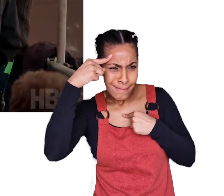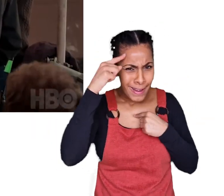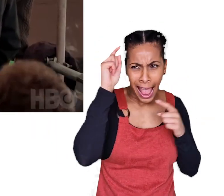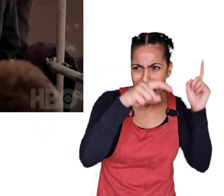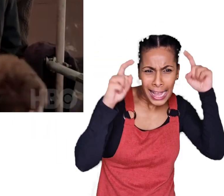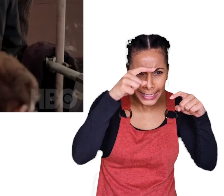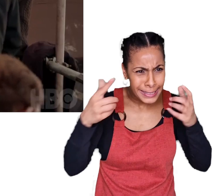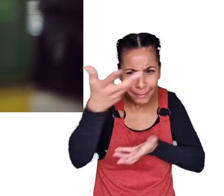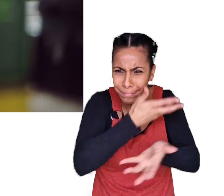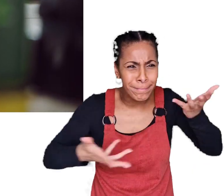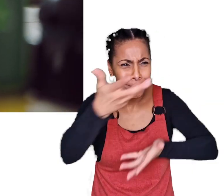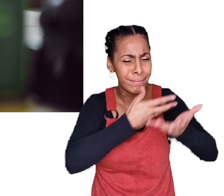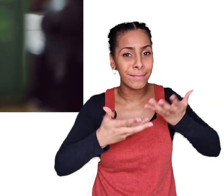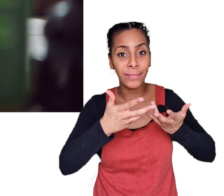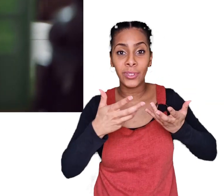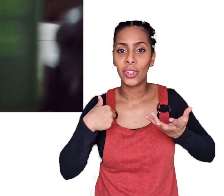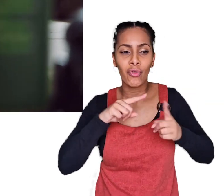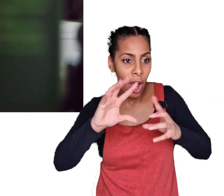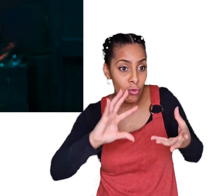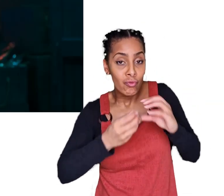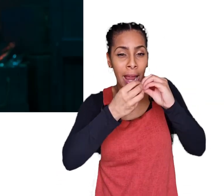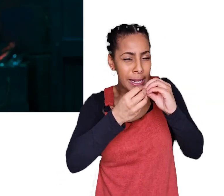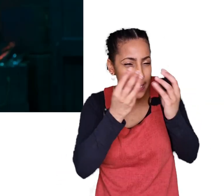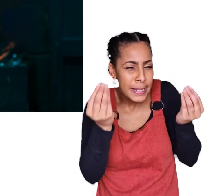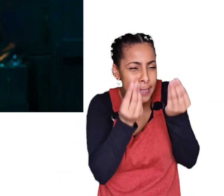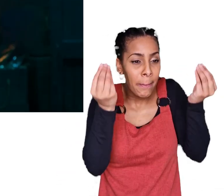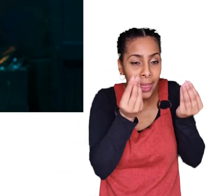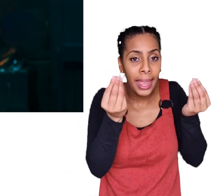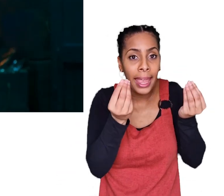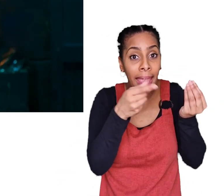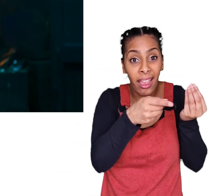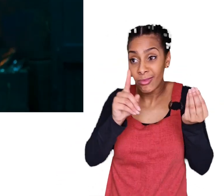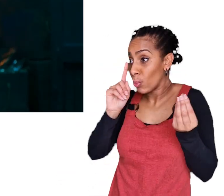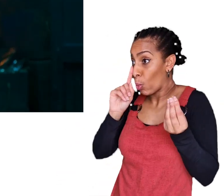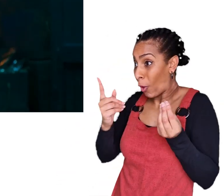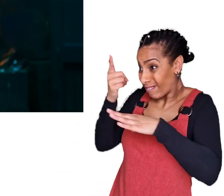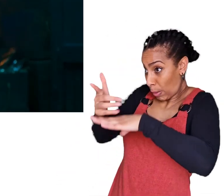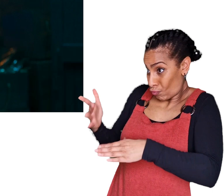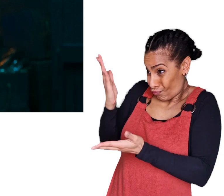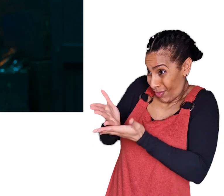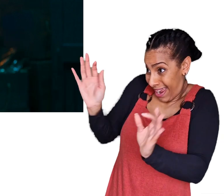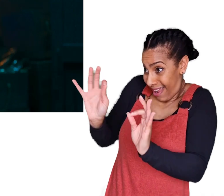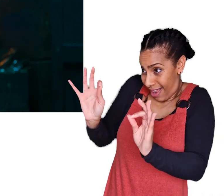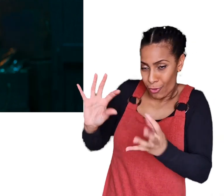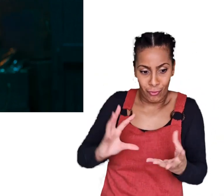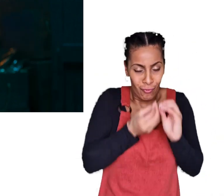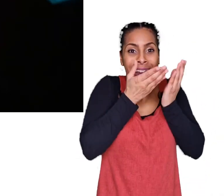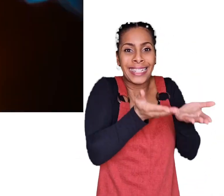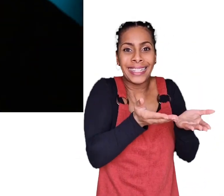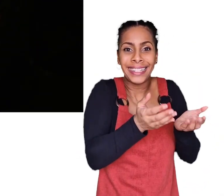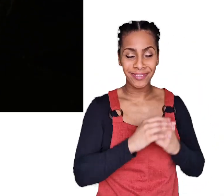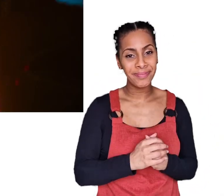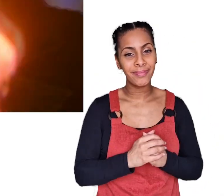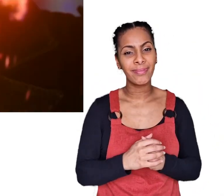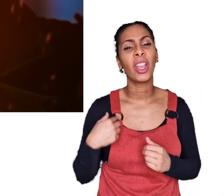share ideas, you come up with a plan to create something that we couldn't actually film for real. I don't